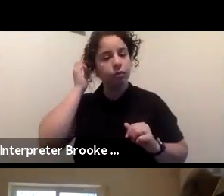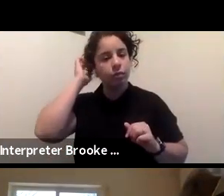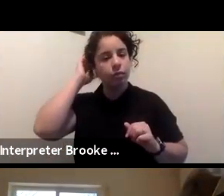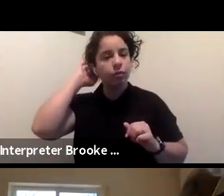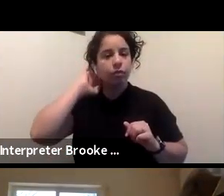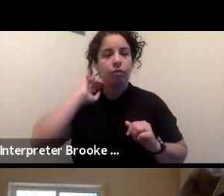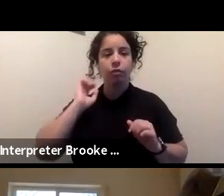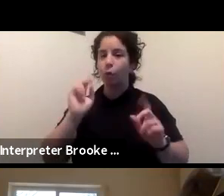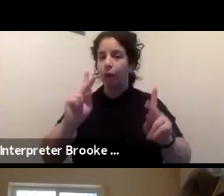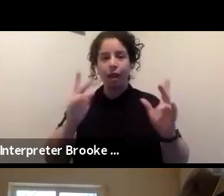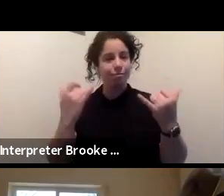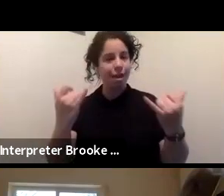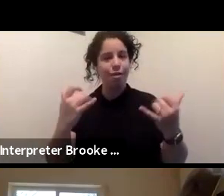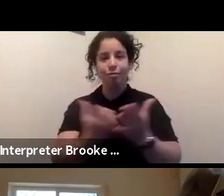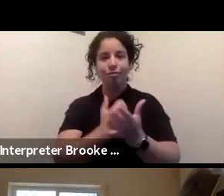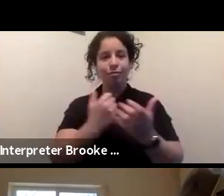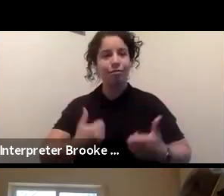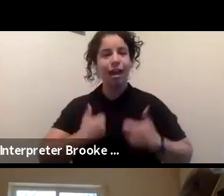We're live.